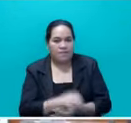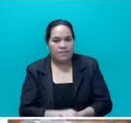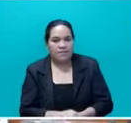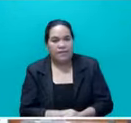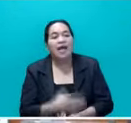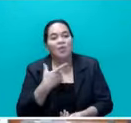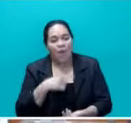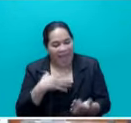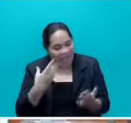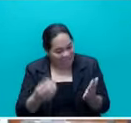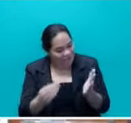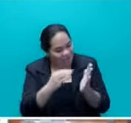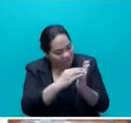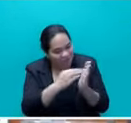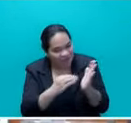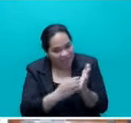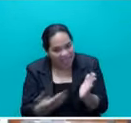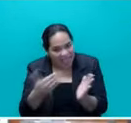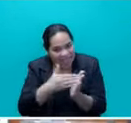there.